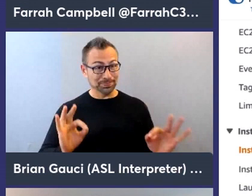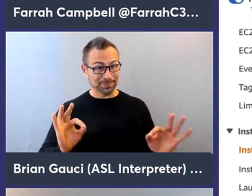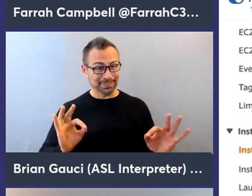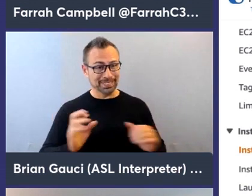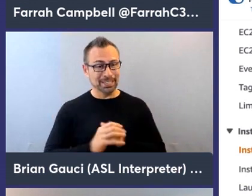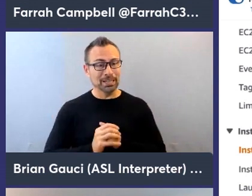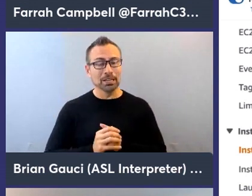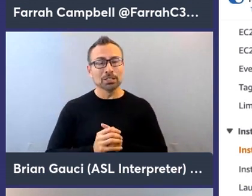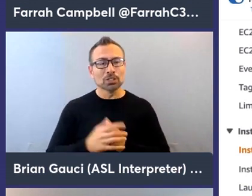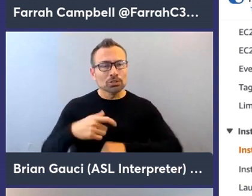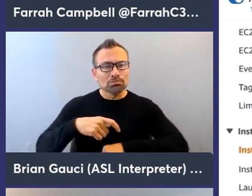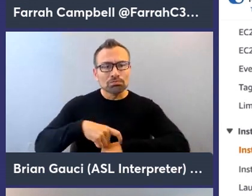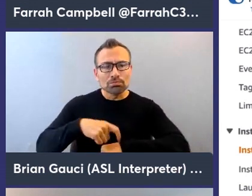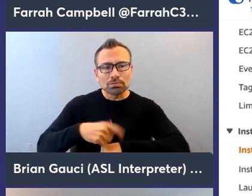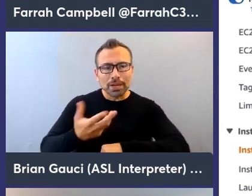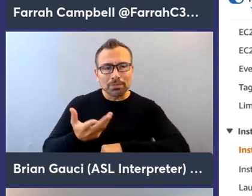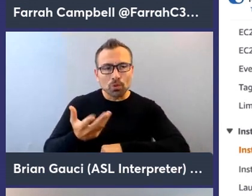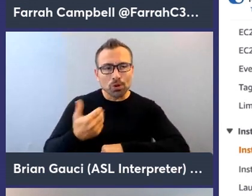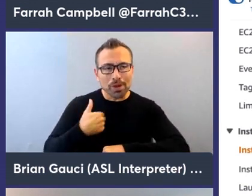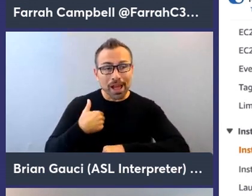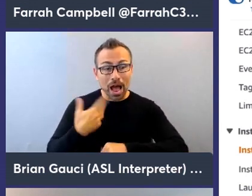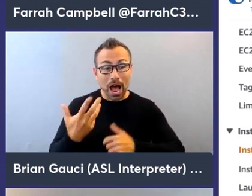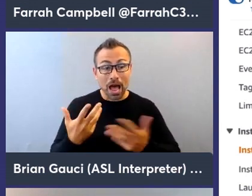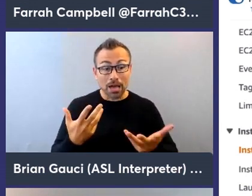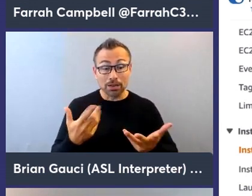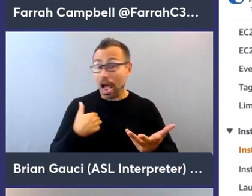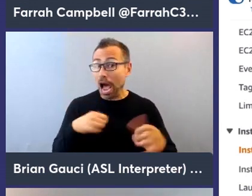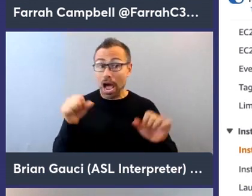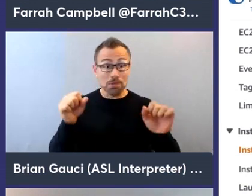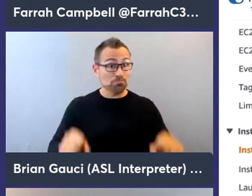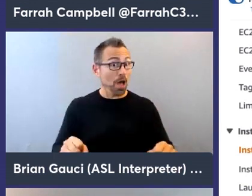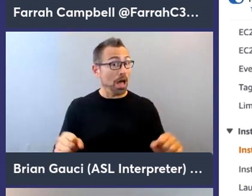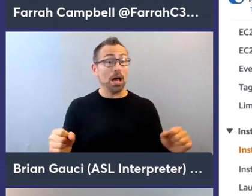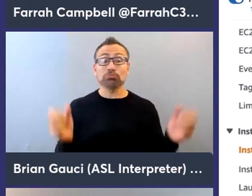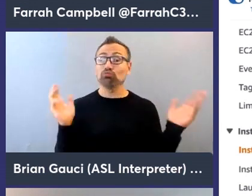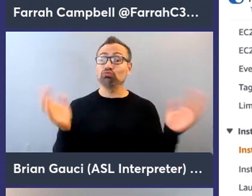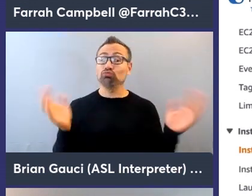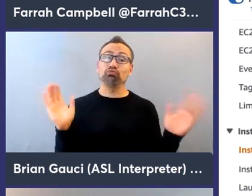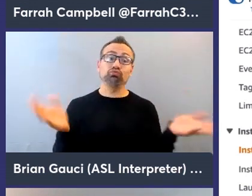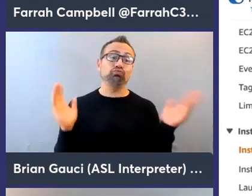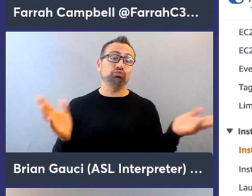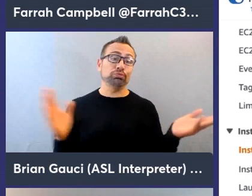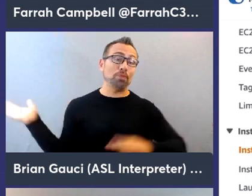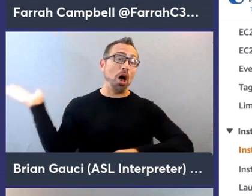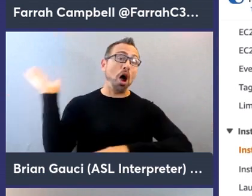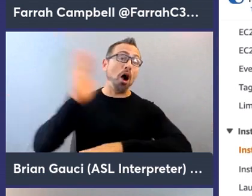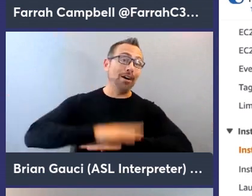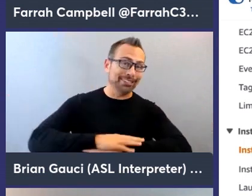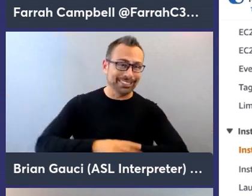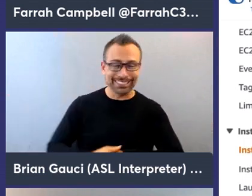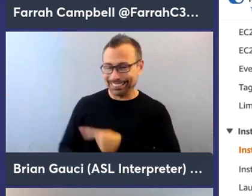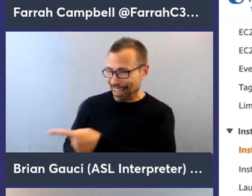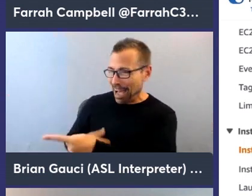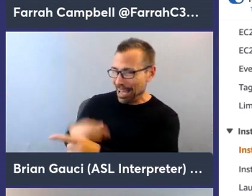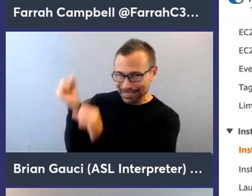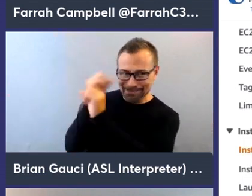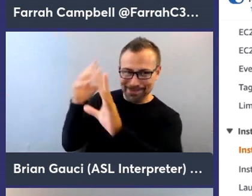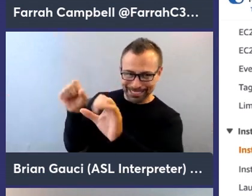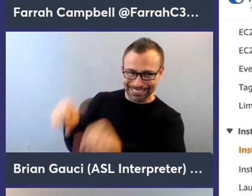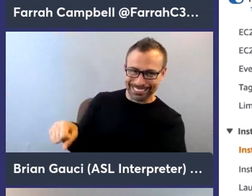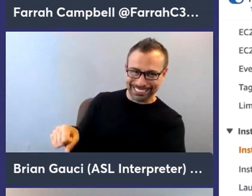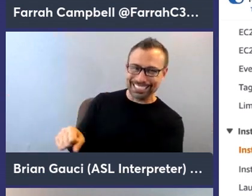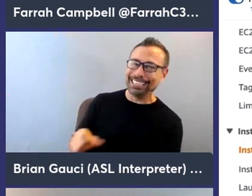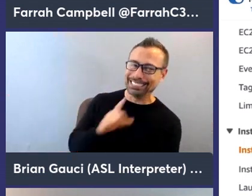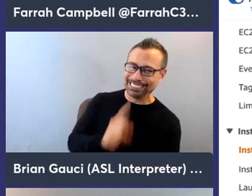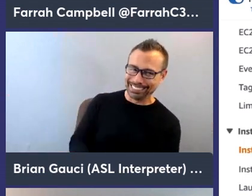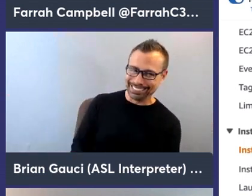How are we doing on time, y'all? I can talk about this all day. So I well imagine that you can, sir.